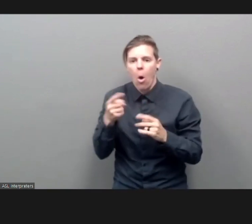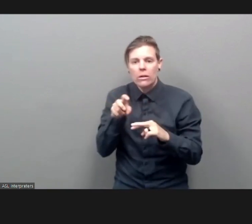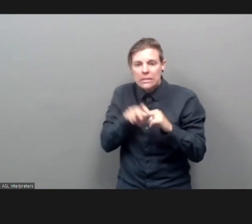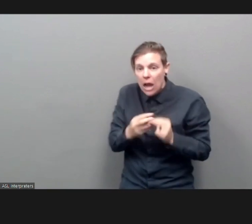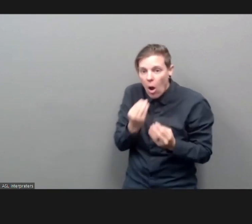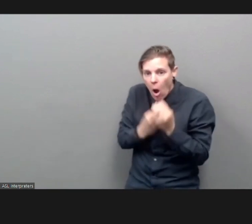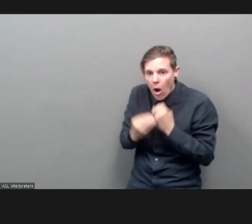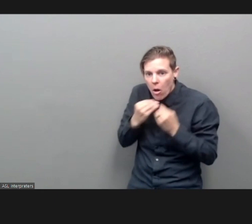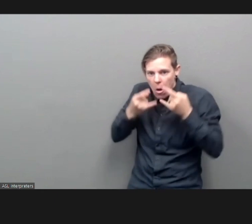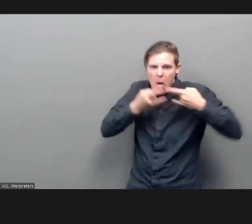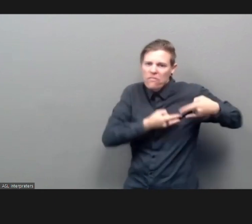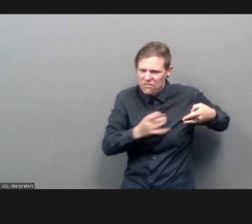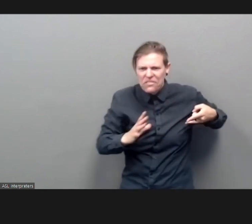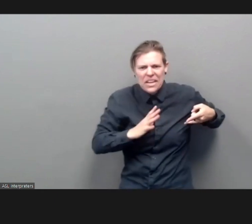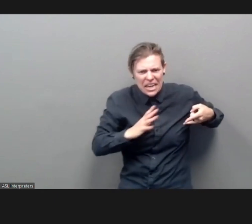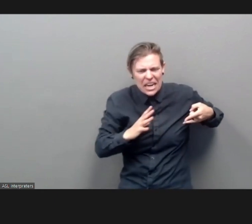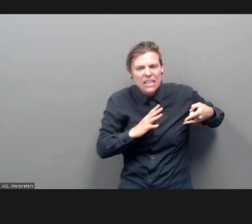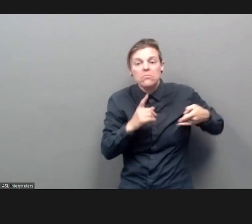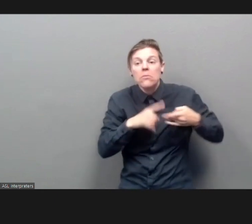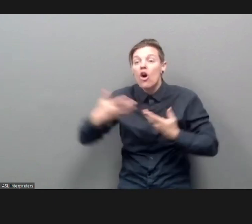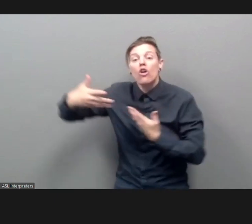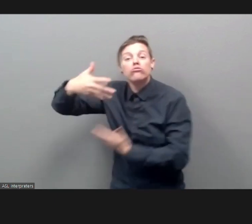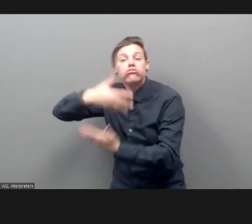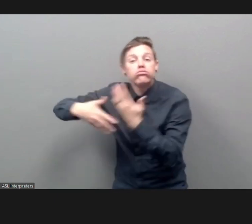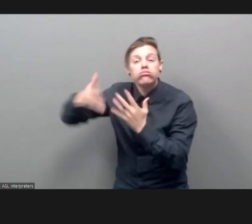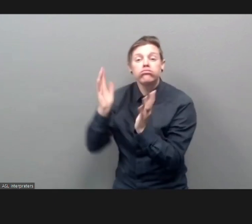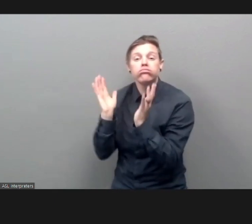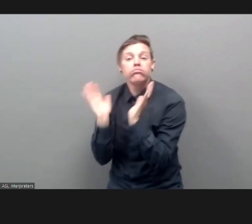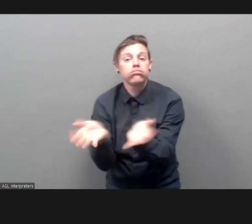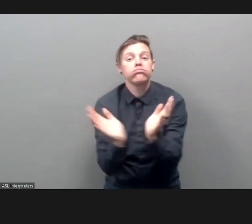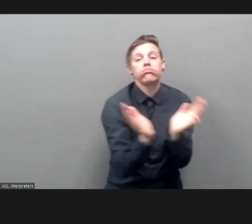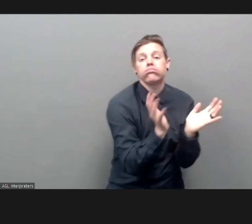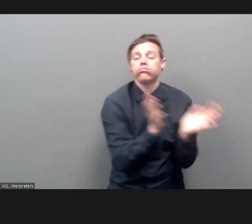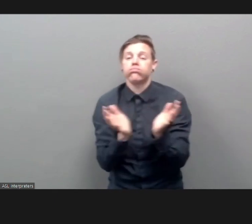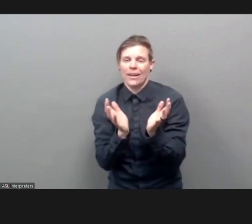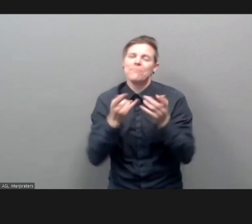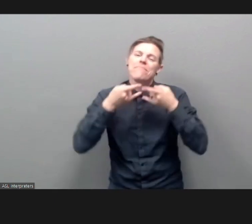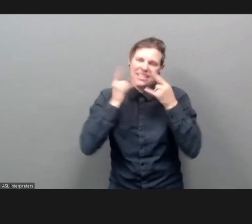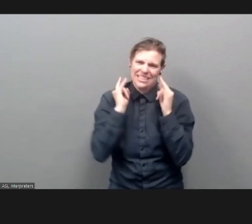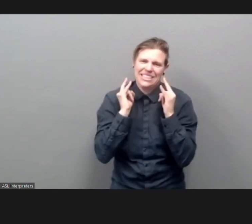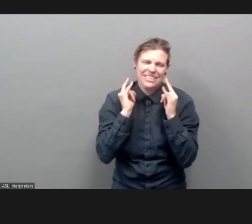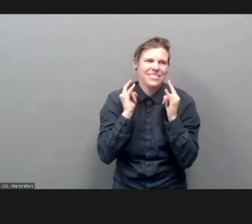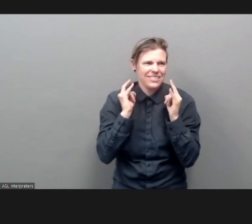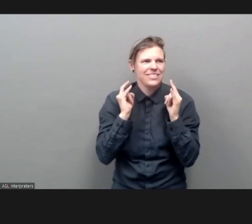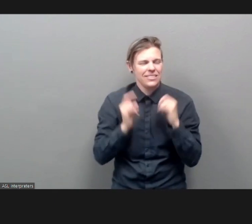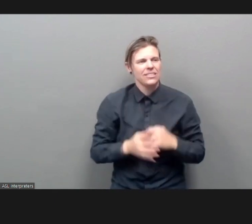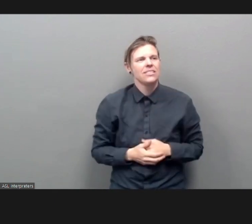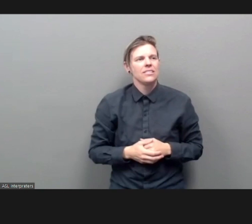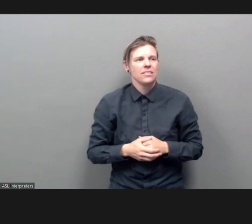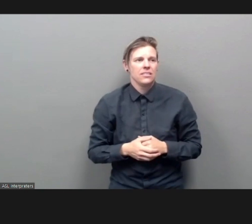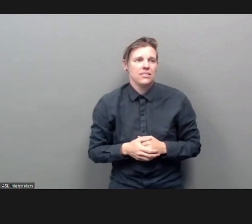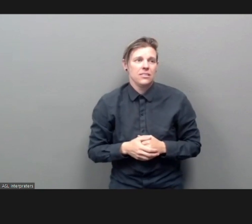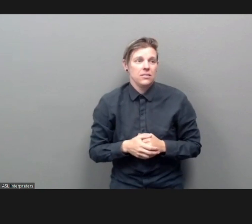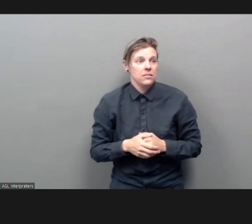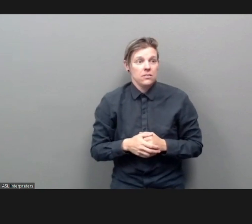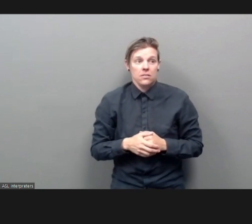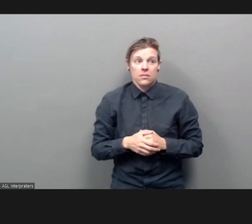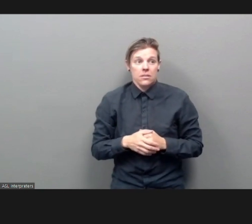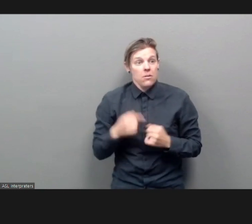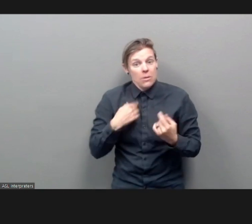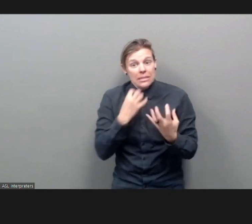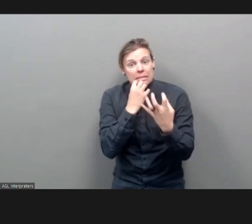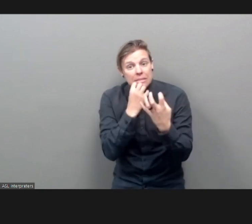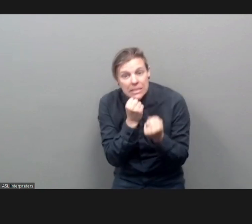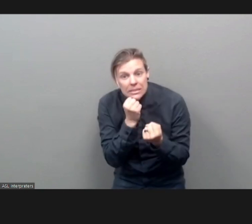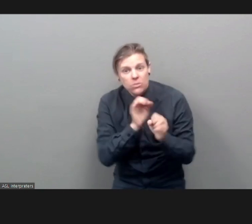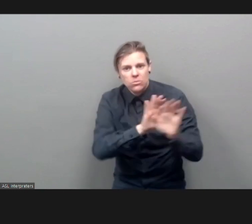sure that we have good public health practices. They're really valuable. And I've got a grandchild